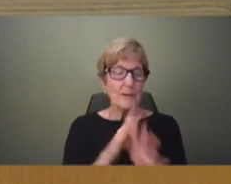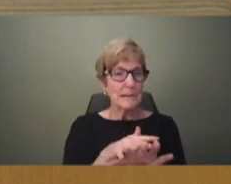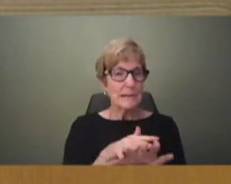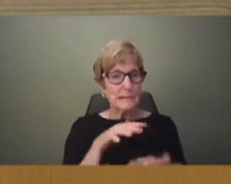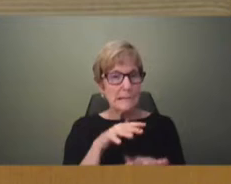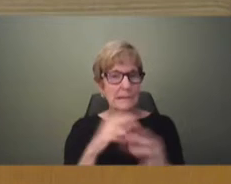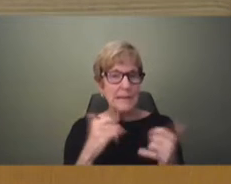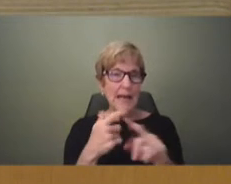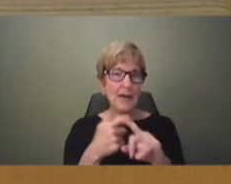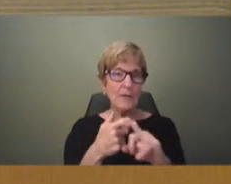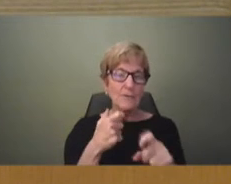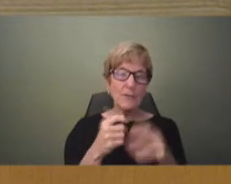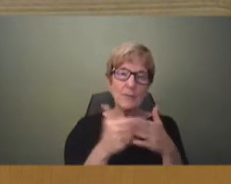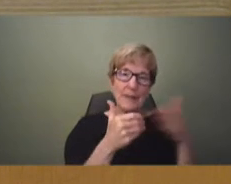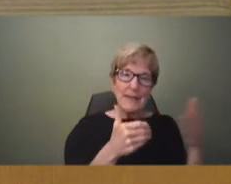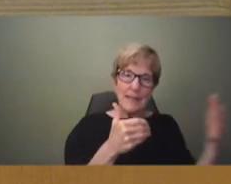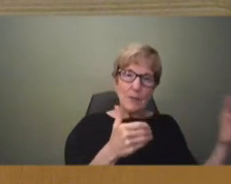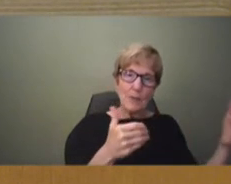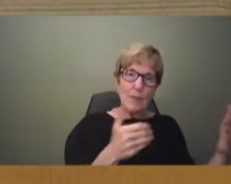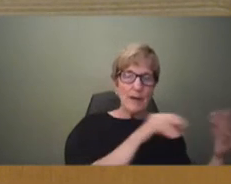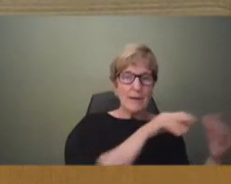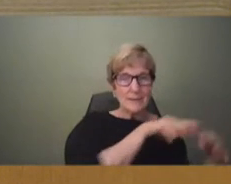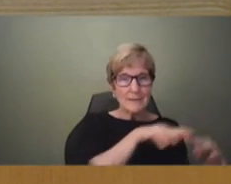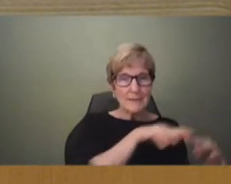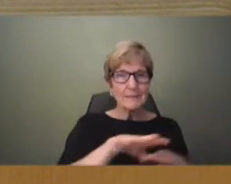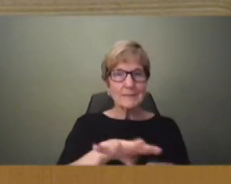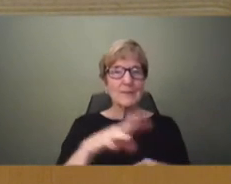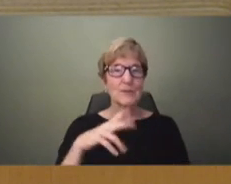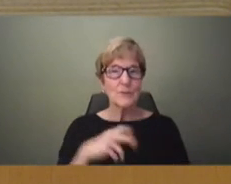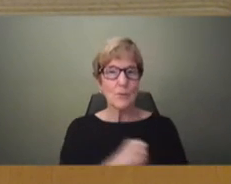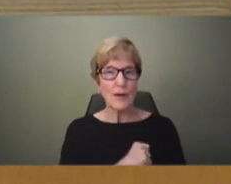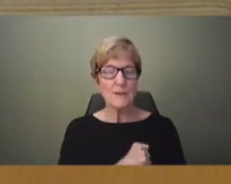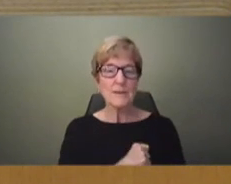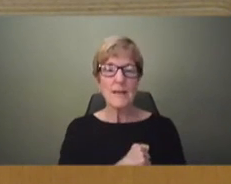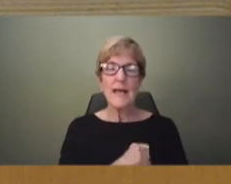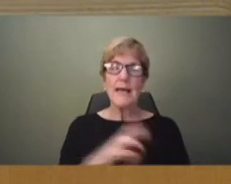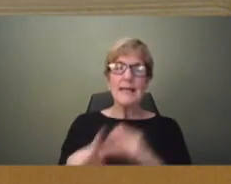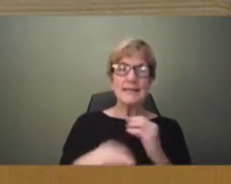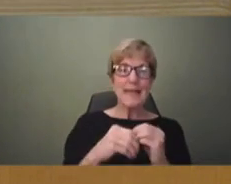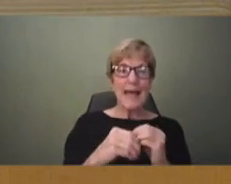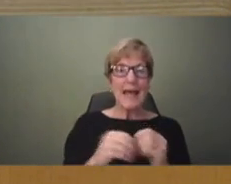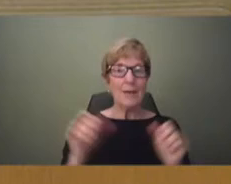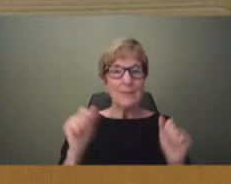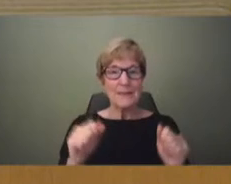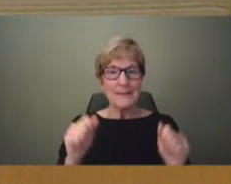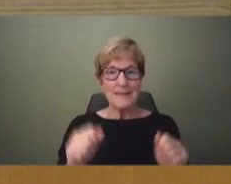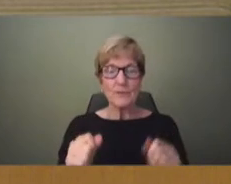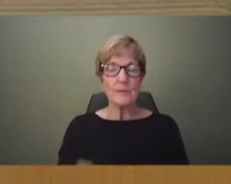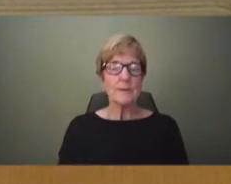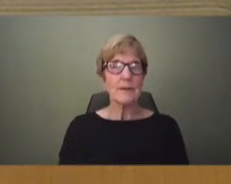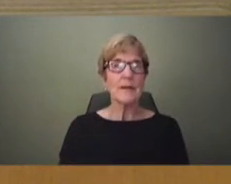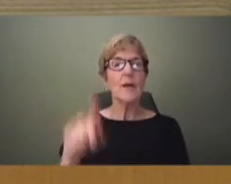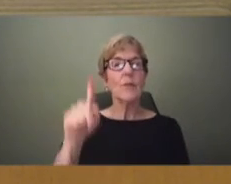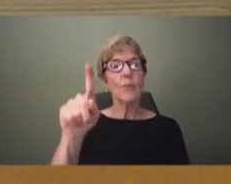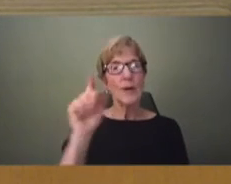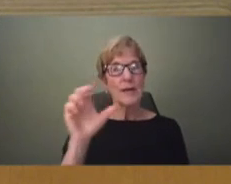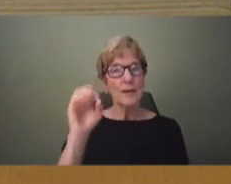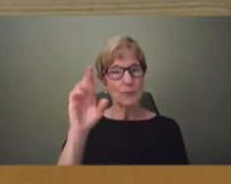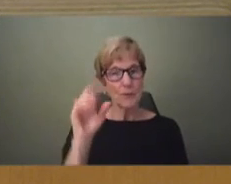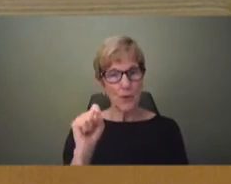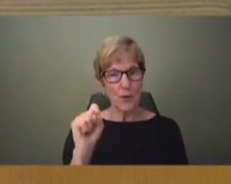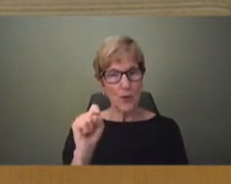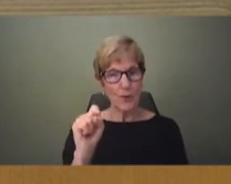the adjacent neighborhoods to it uh and proposing to add potential at best 100 cars